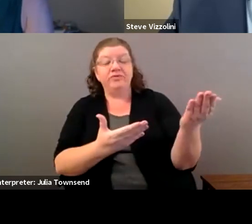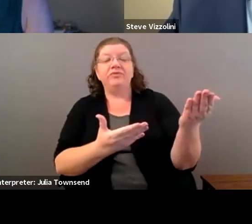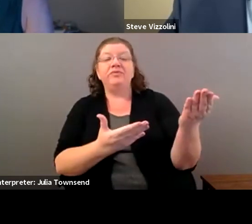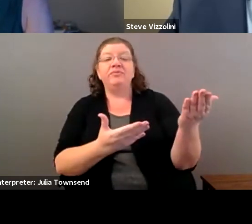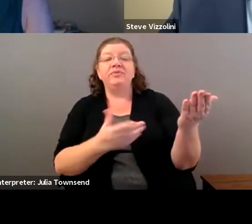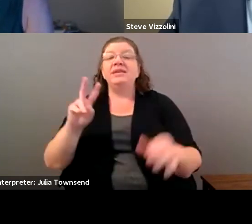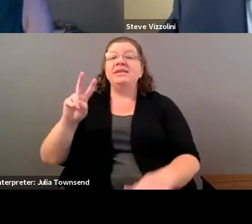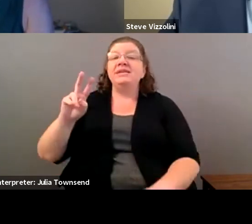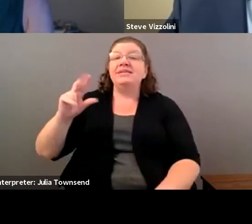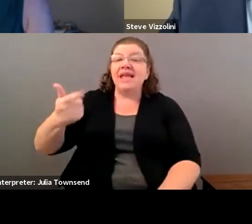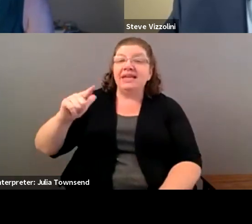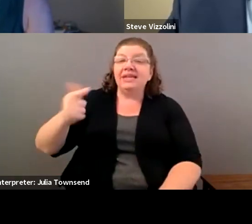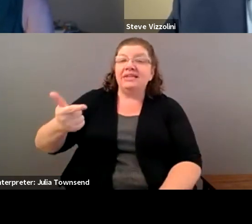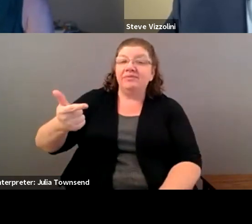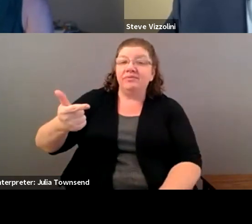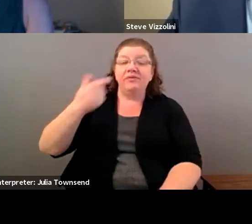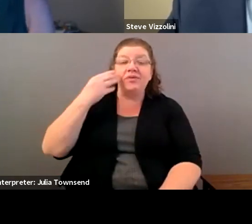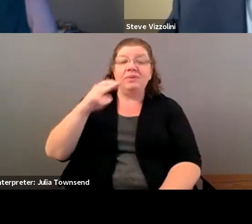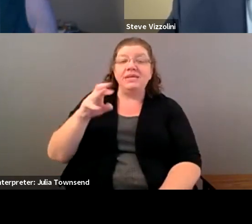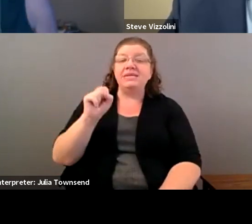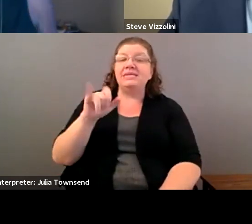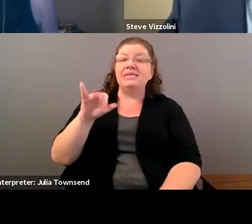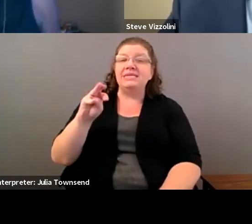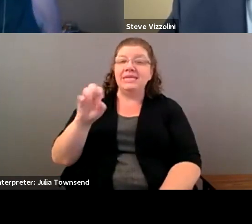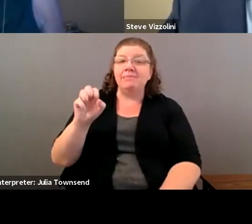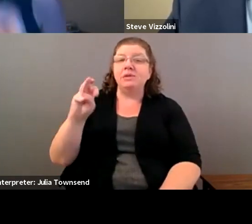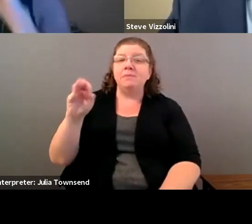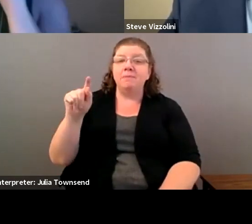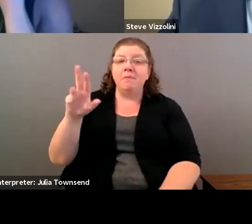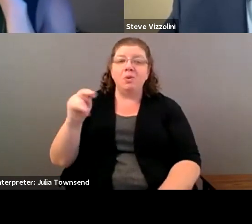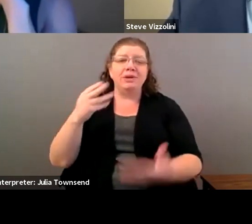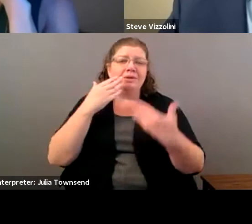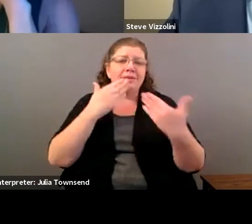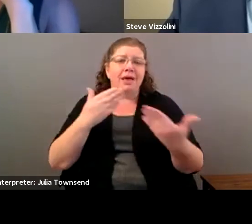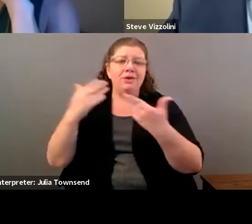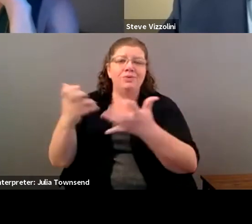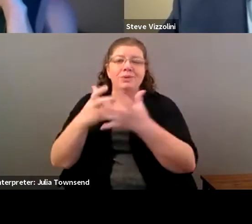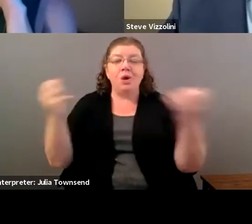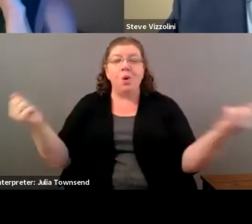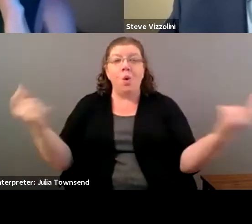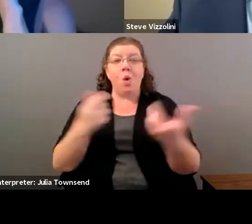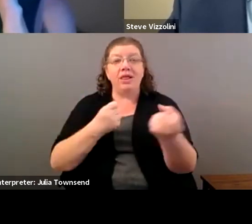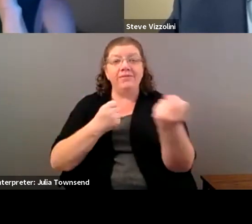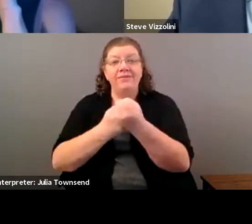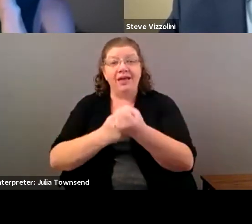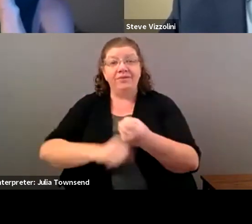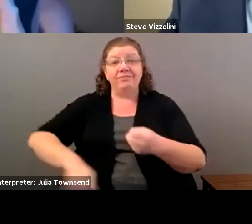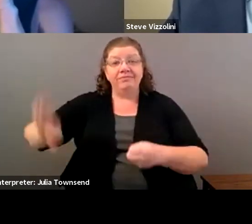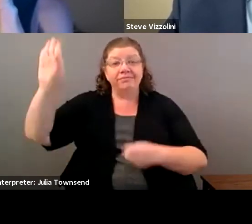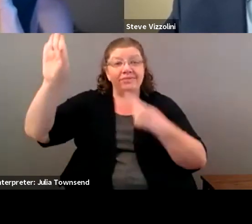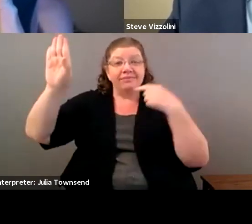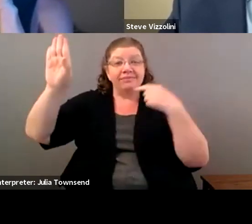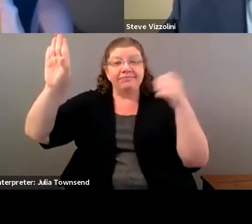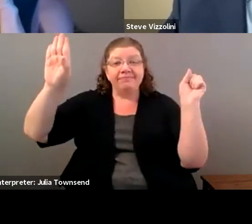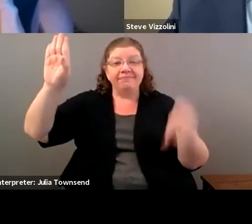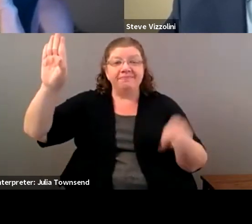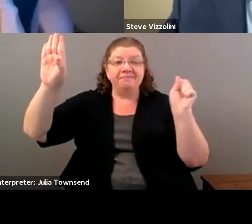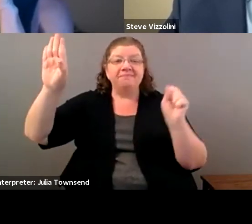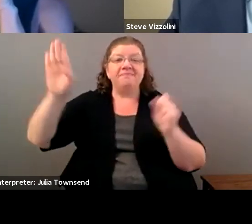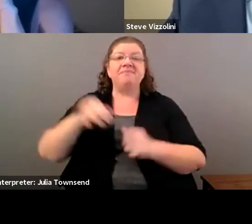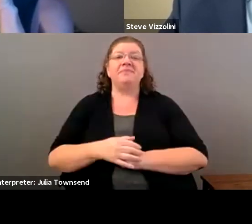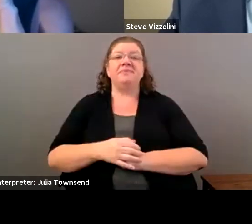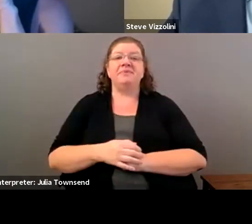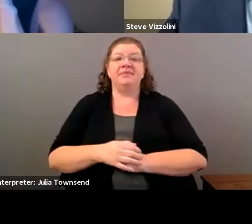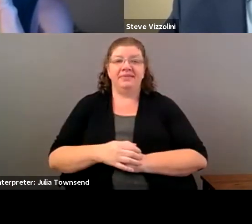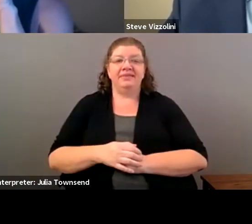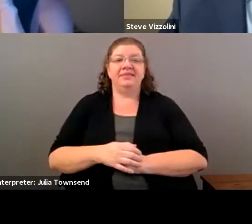Second. Second from Ms. Sims-Moten. Thank you so much. Now all in favor, please signify by raising your hand and saying aye.